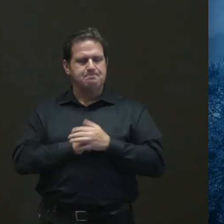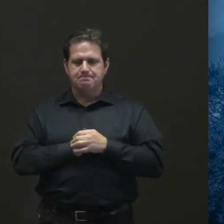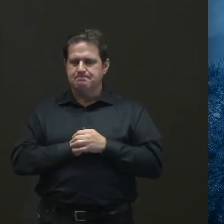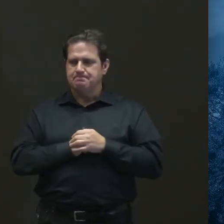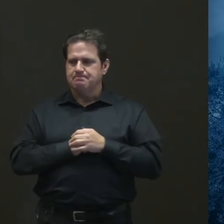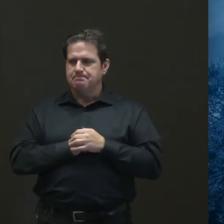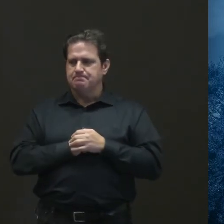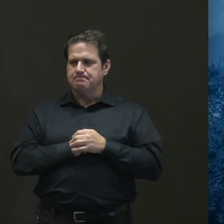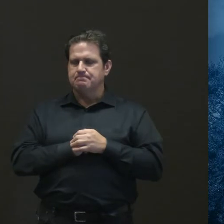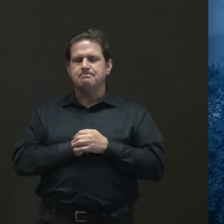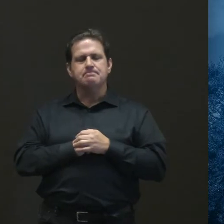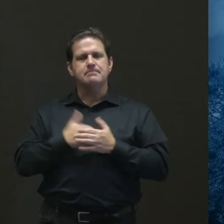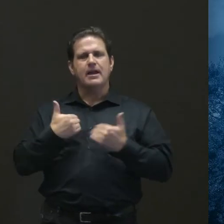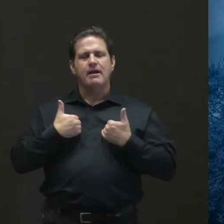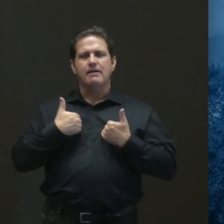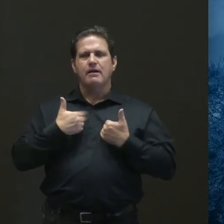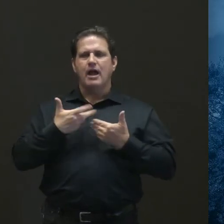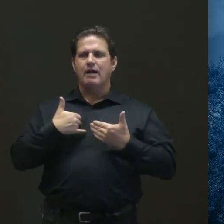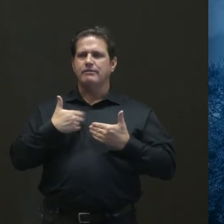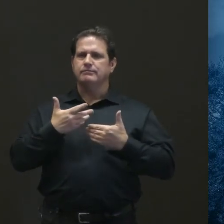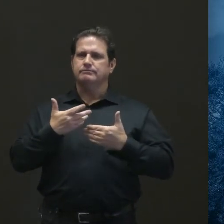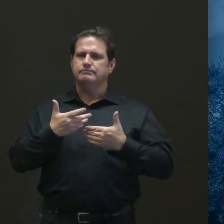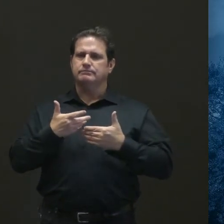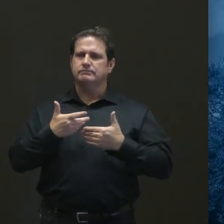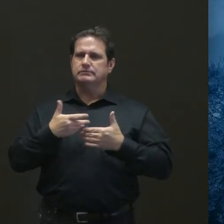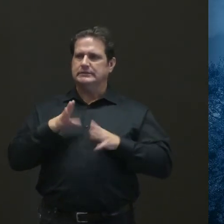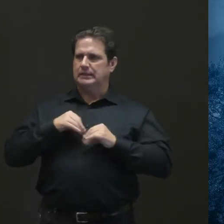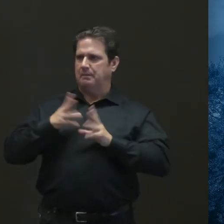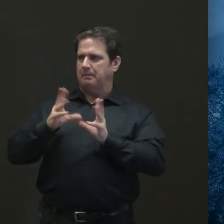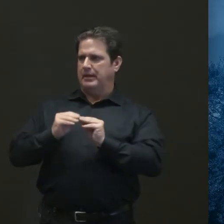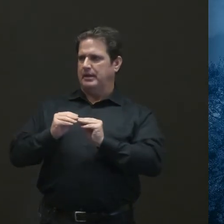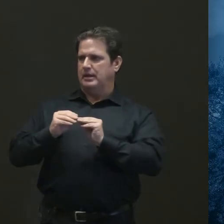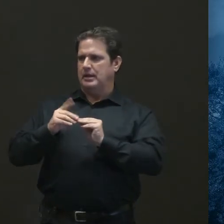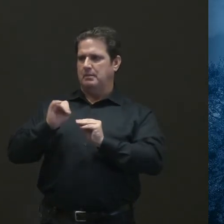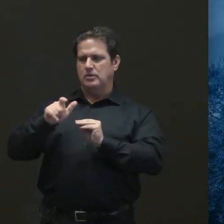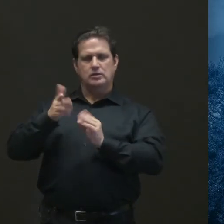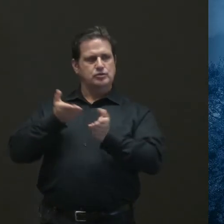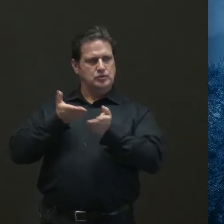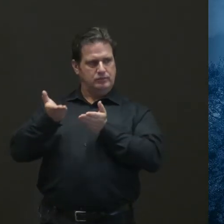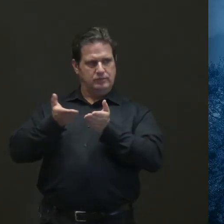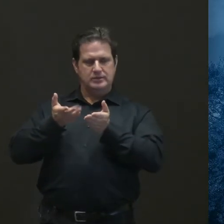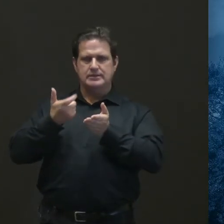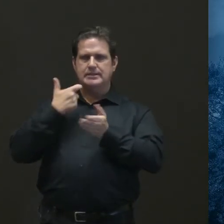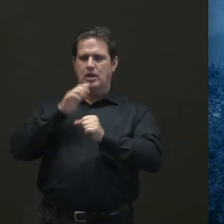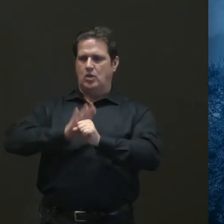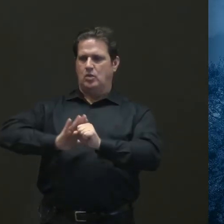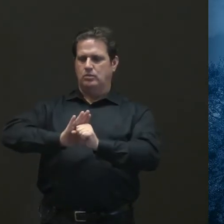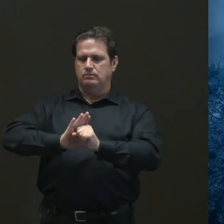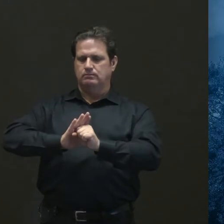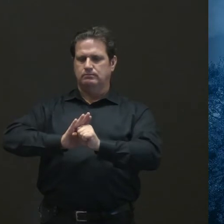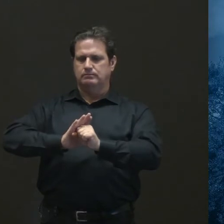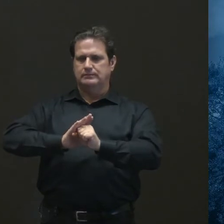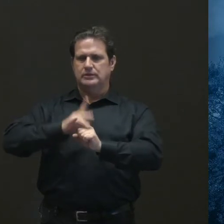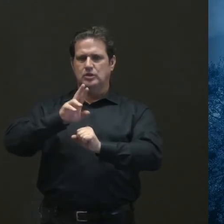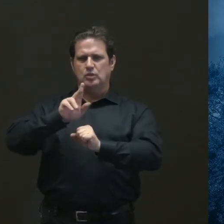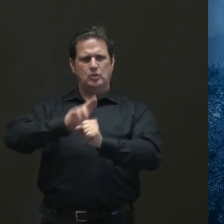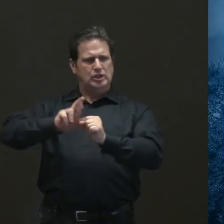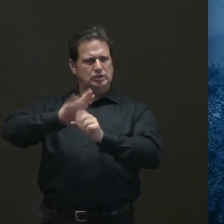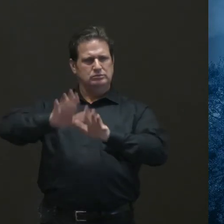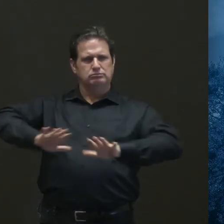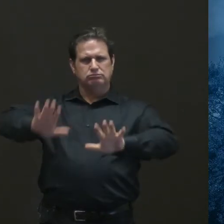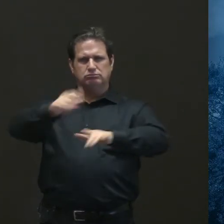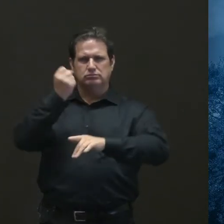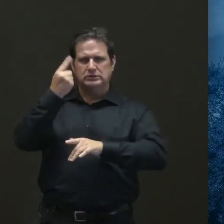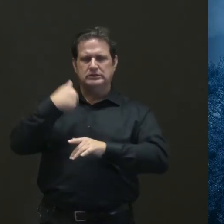And I did take a meeting with the Postal Service locally, regionally, to